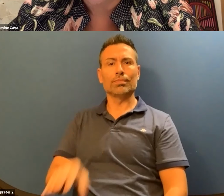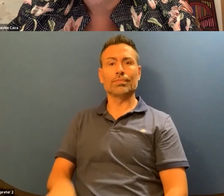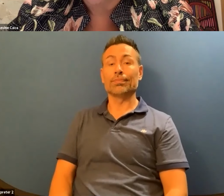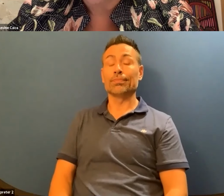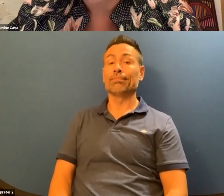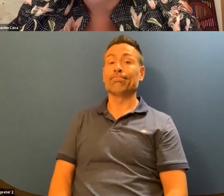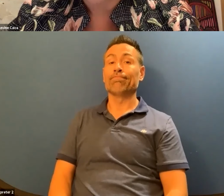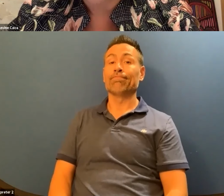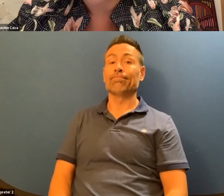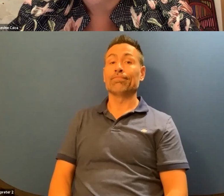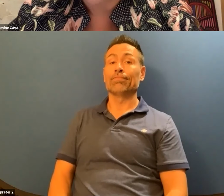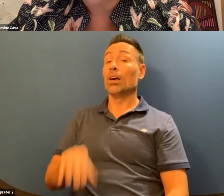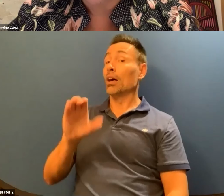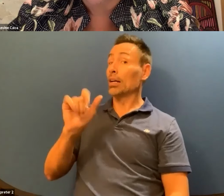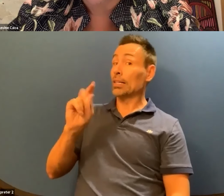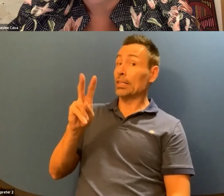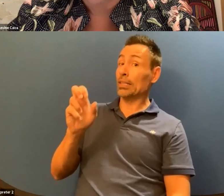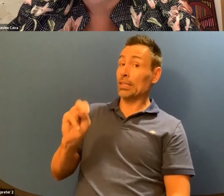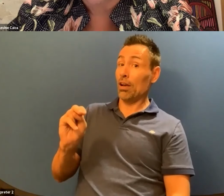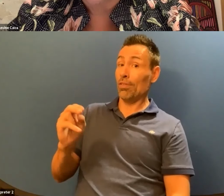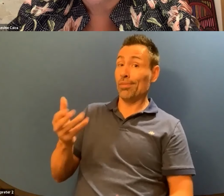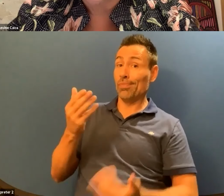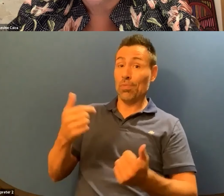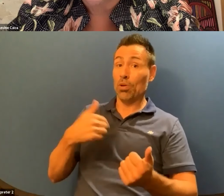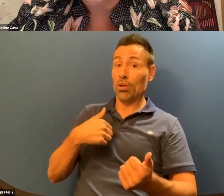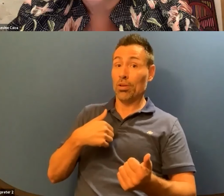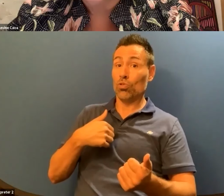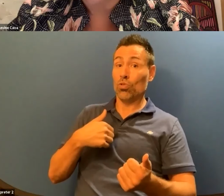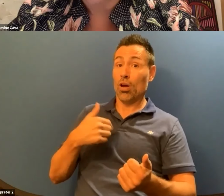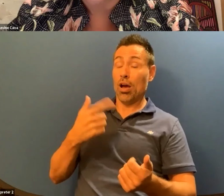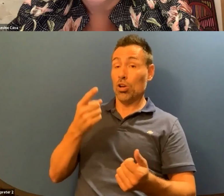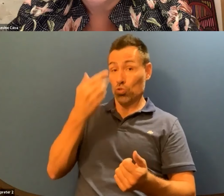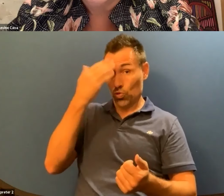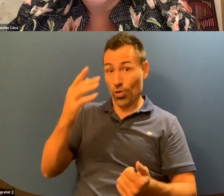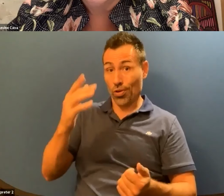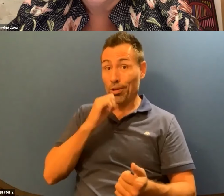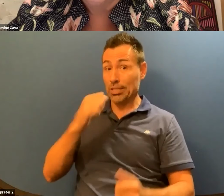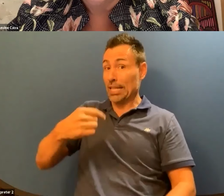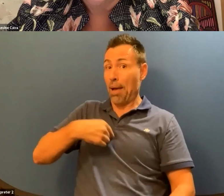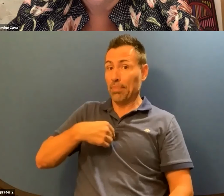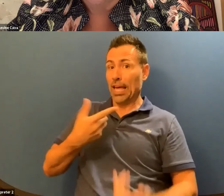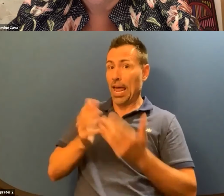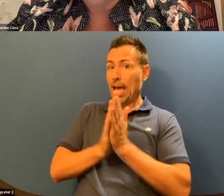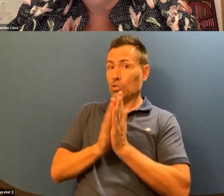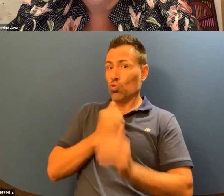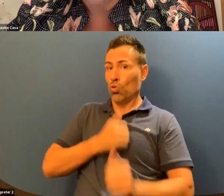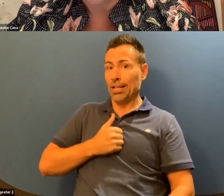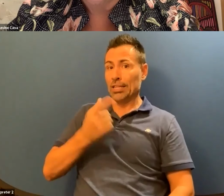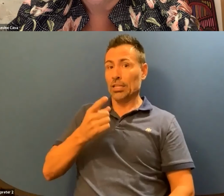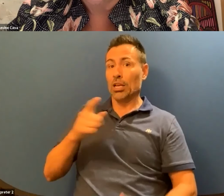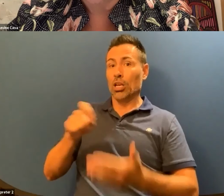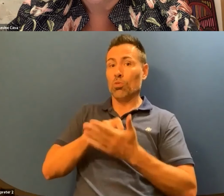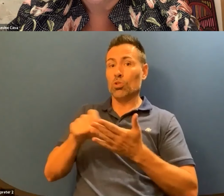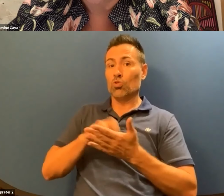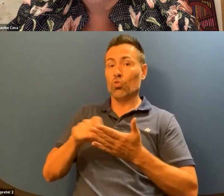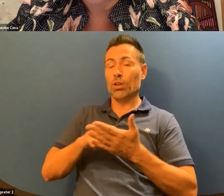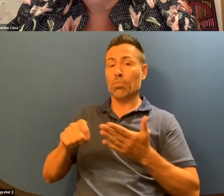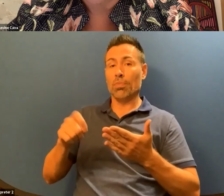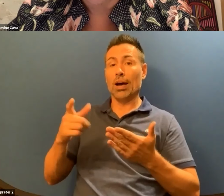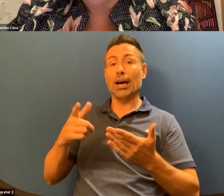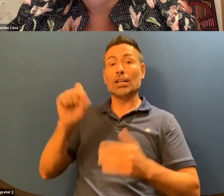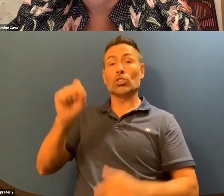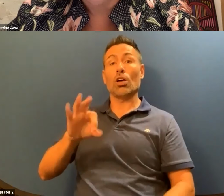Kellen, maybe you don't know, but it wasn't I that asked her to apologize. It was a letter written by the PBA, the South Florida PBA,